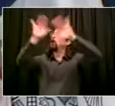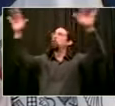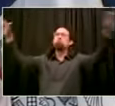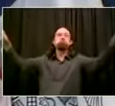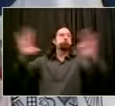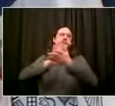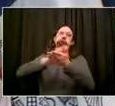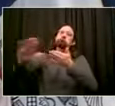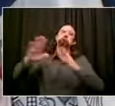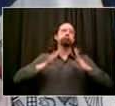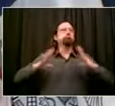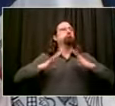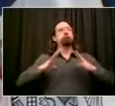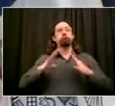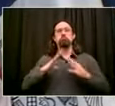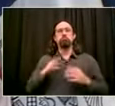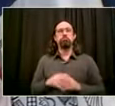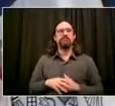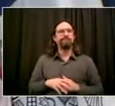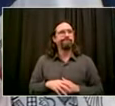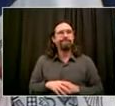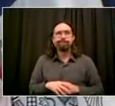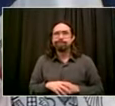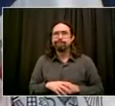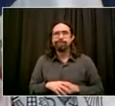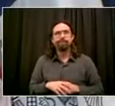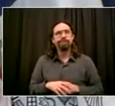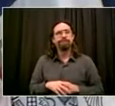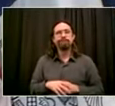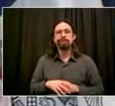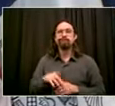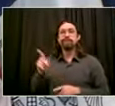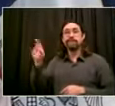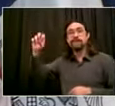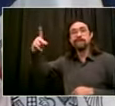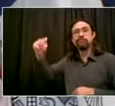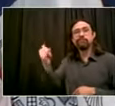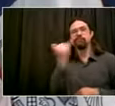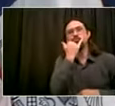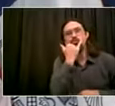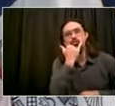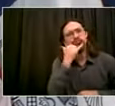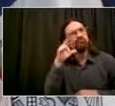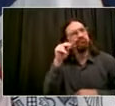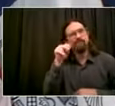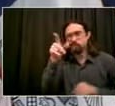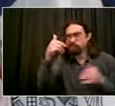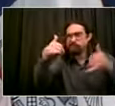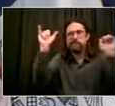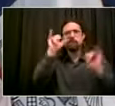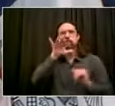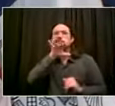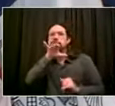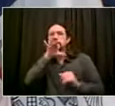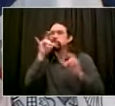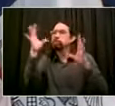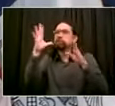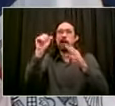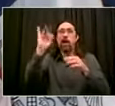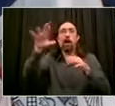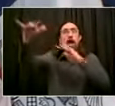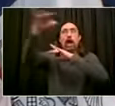will be watching friends, neighbors, family take it and see if it works and they feel good about it, and then slowly but surely getting more